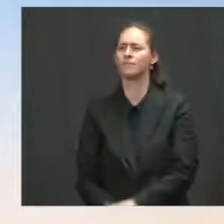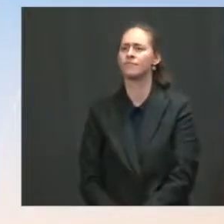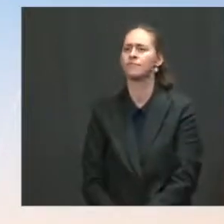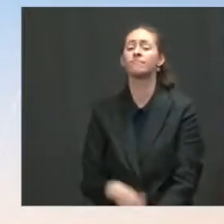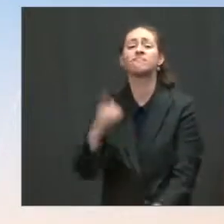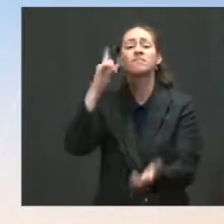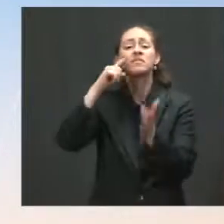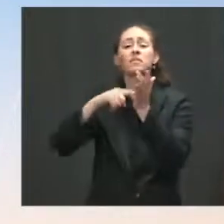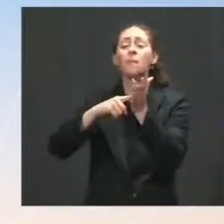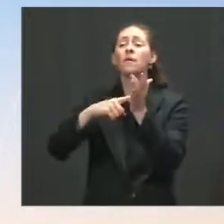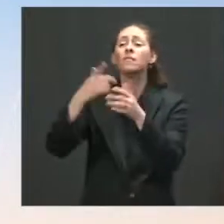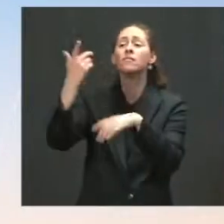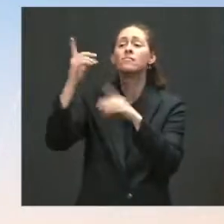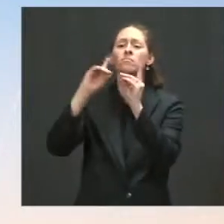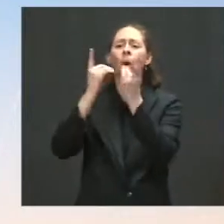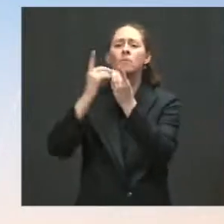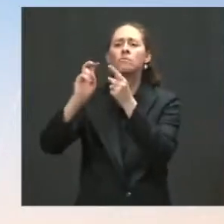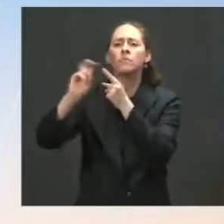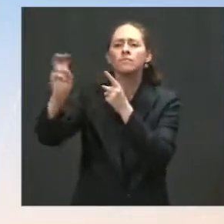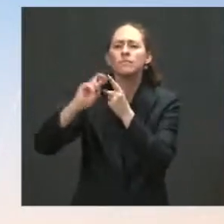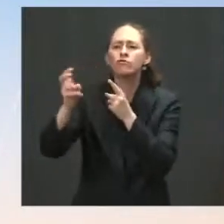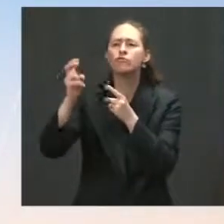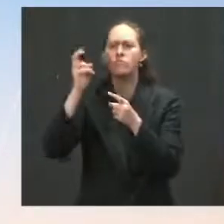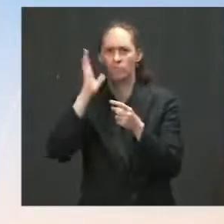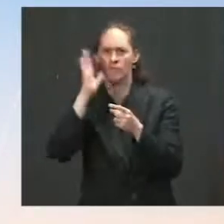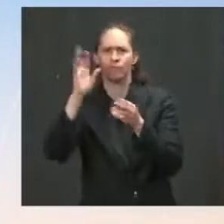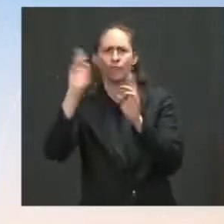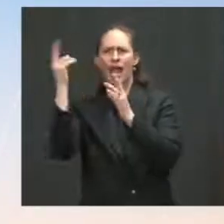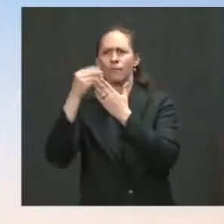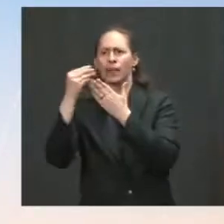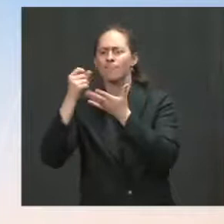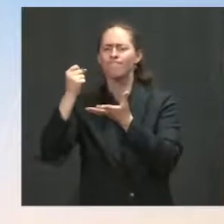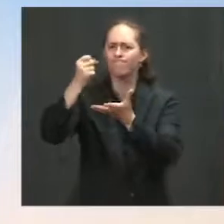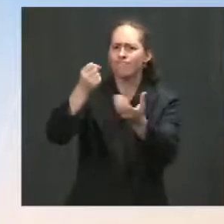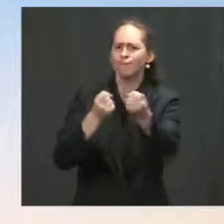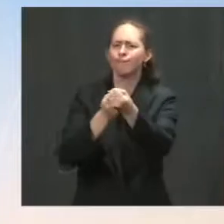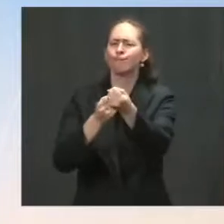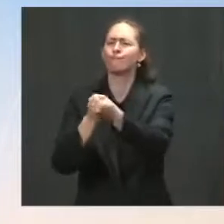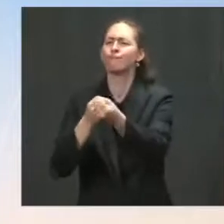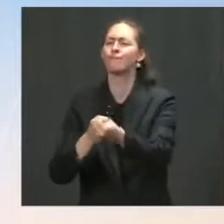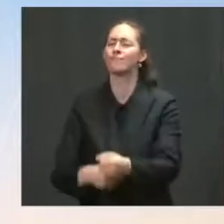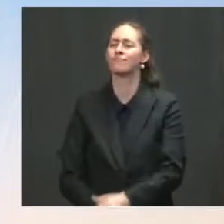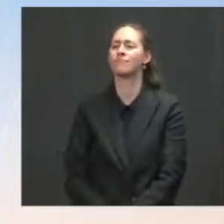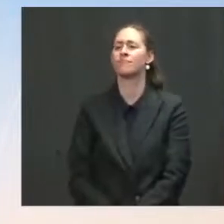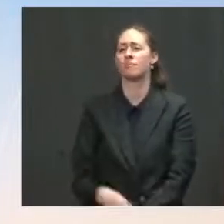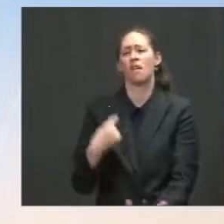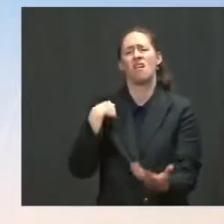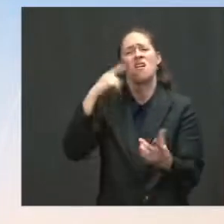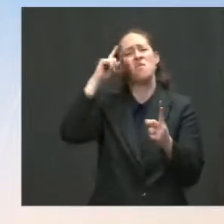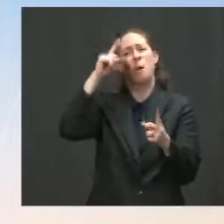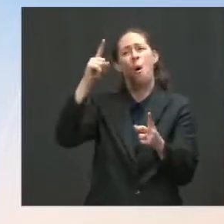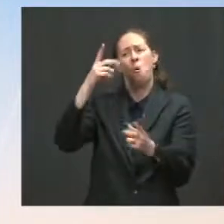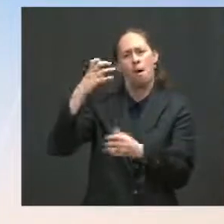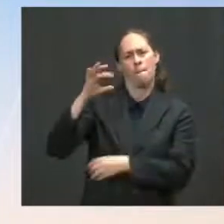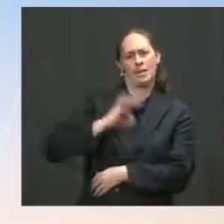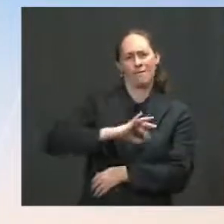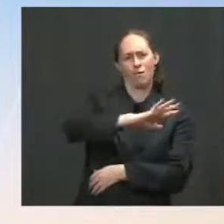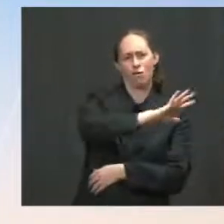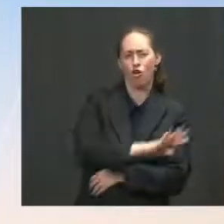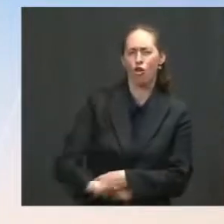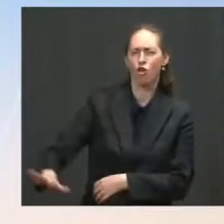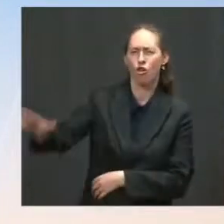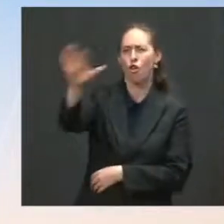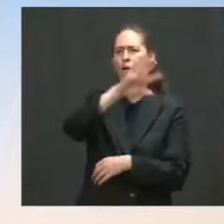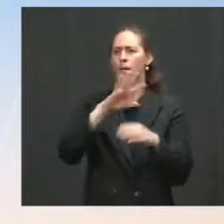clear about benefits that will help every community, replacing lead pipes, making sure people have access to broadband, making a